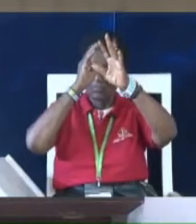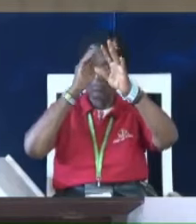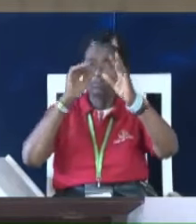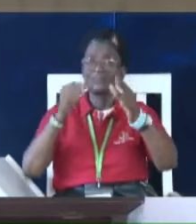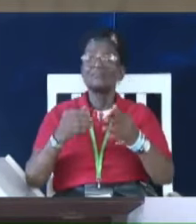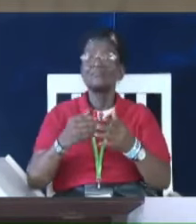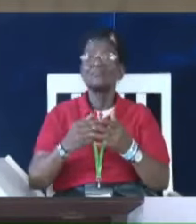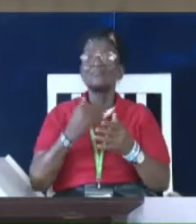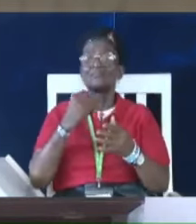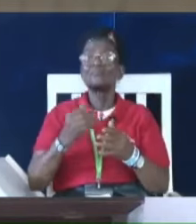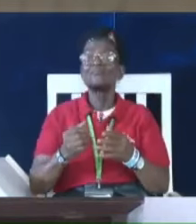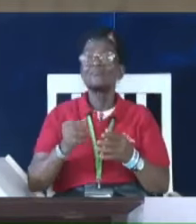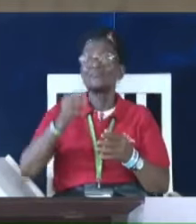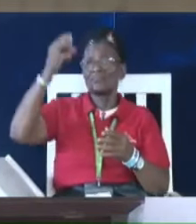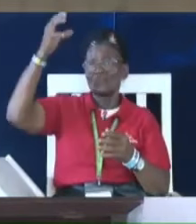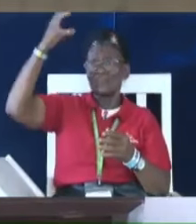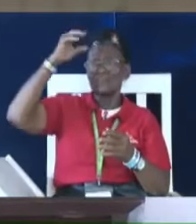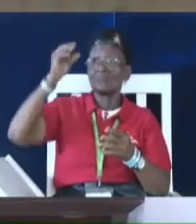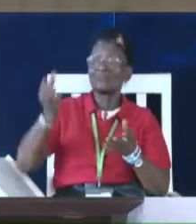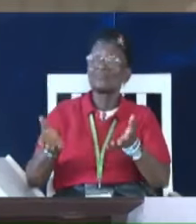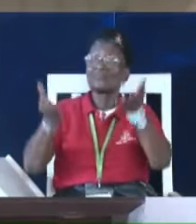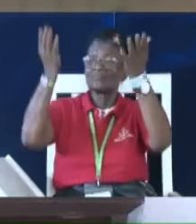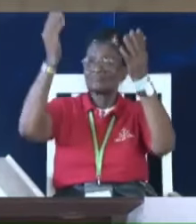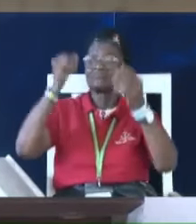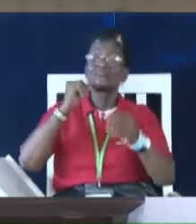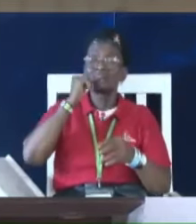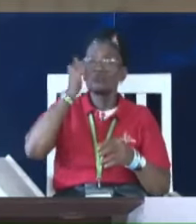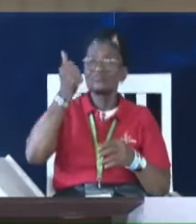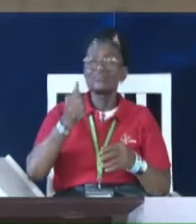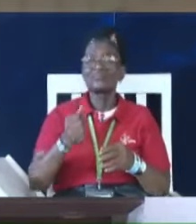before sun rises tomorrow,